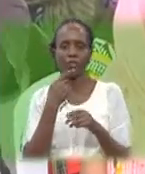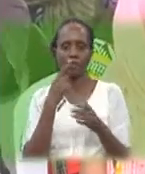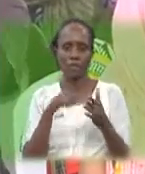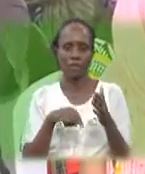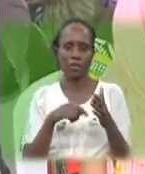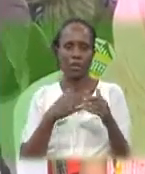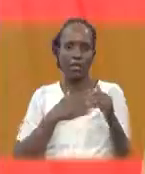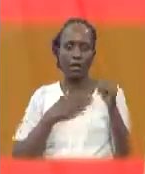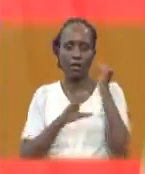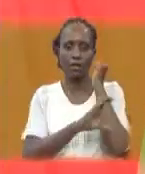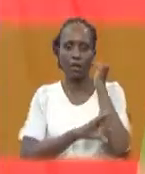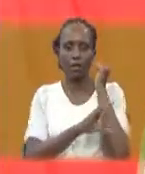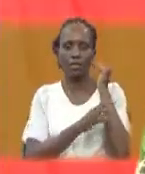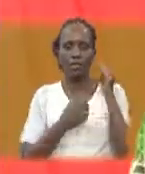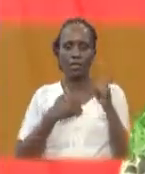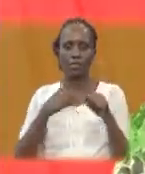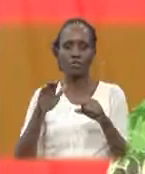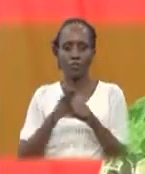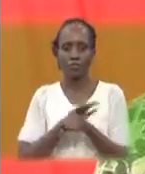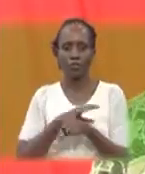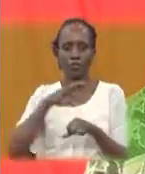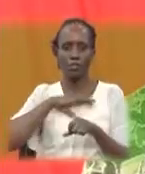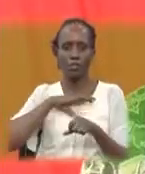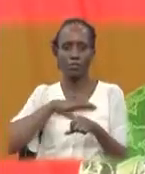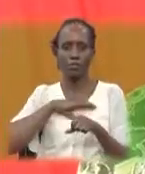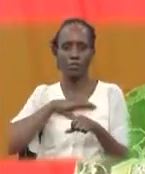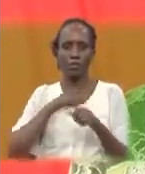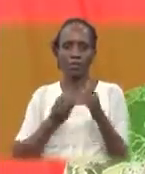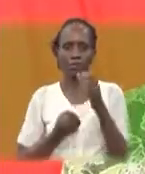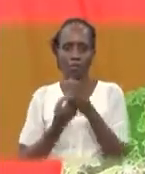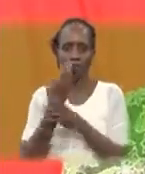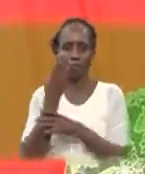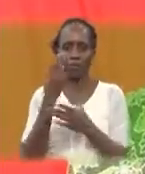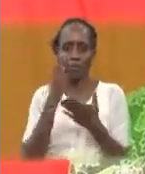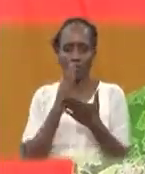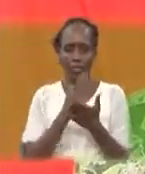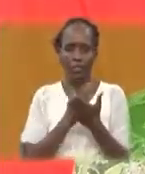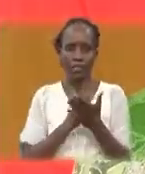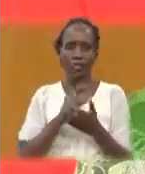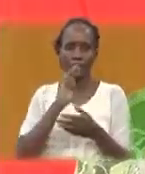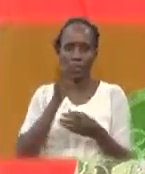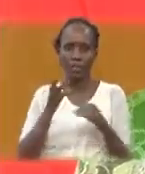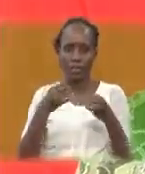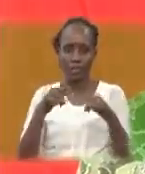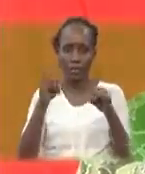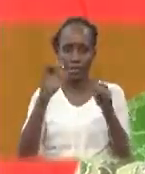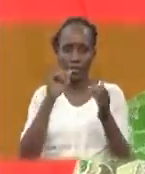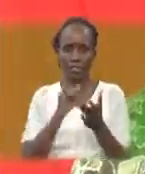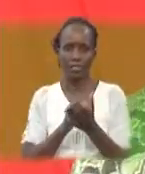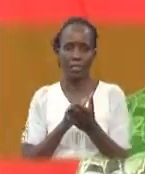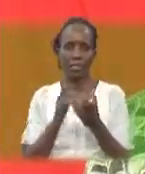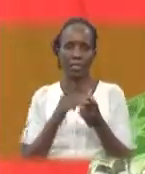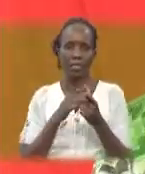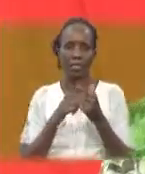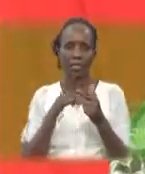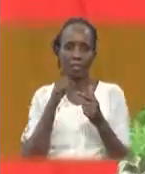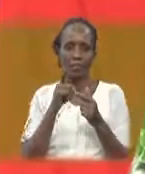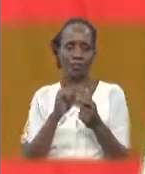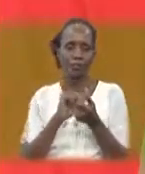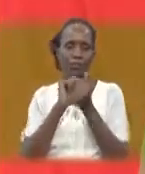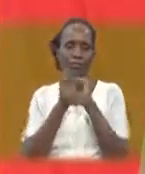said, "Our country has full ownership of our reform and growth agenda. We will implement it. It will